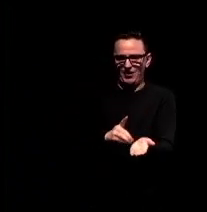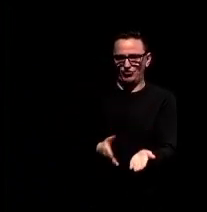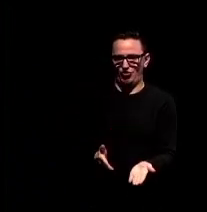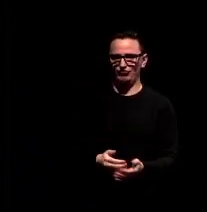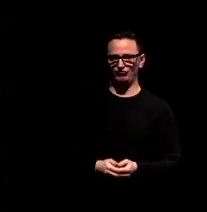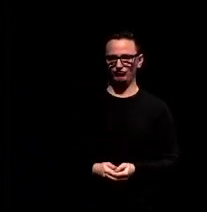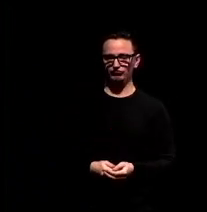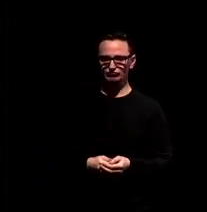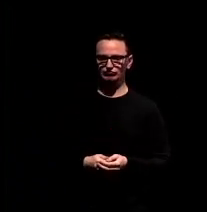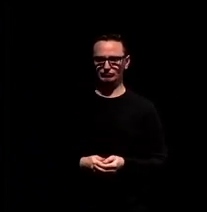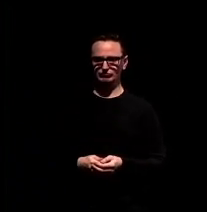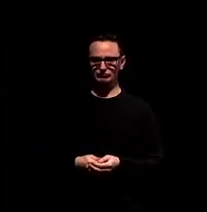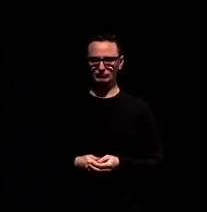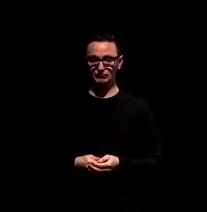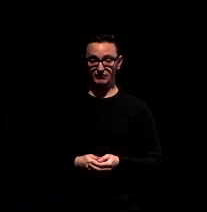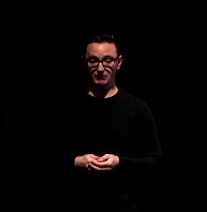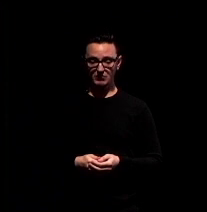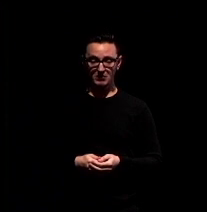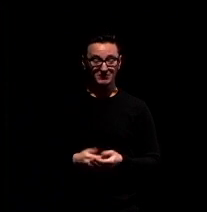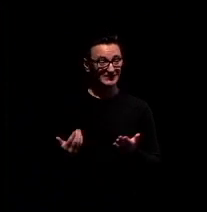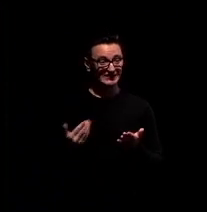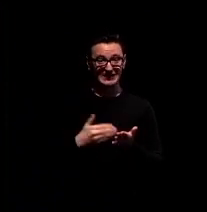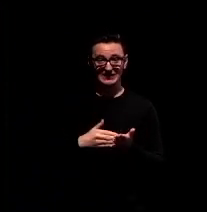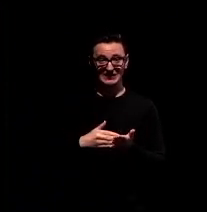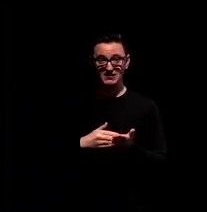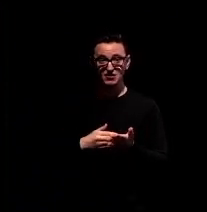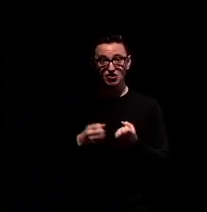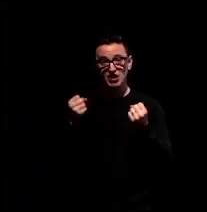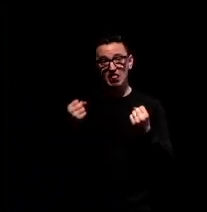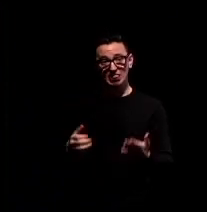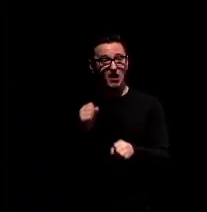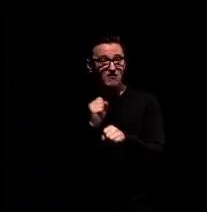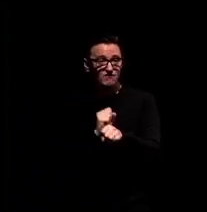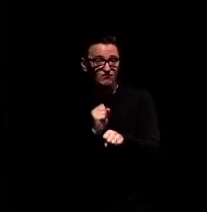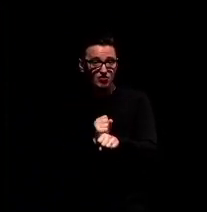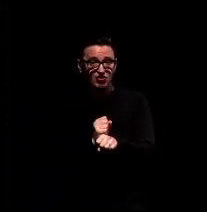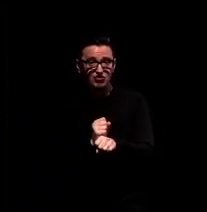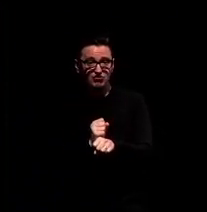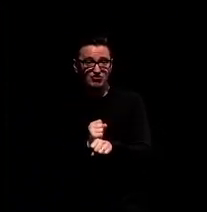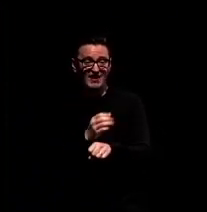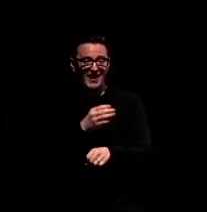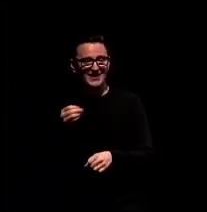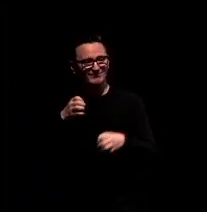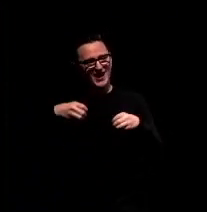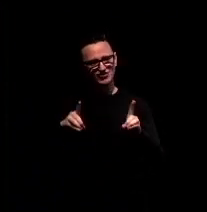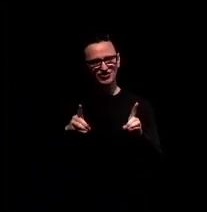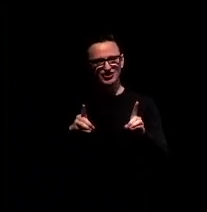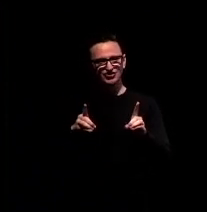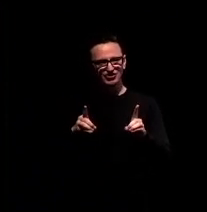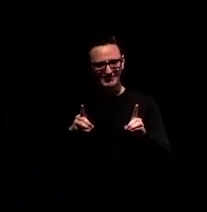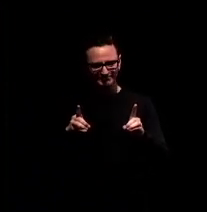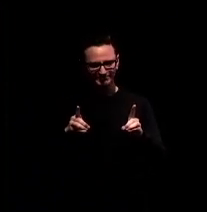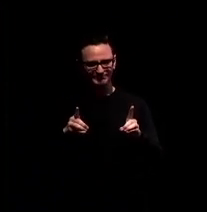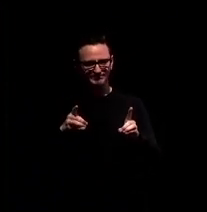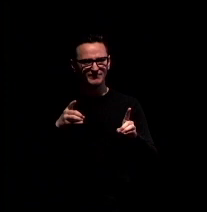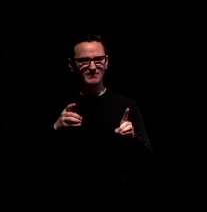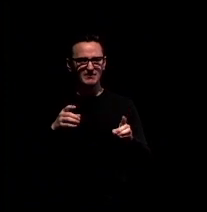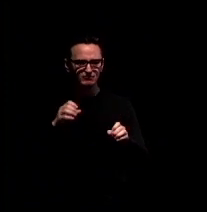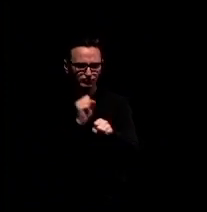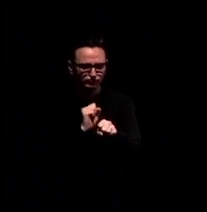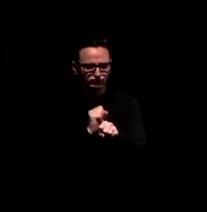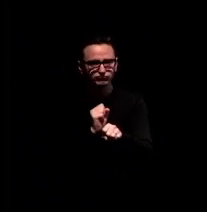clean. But again, there's a lot of work and, you know, education that goes into being a mental health